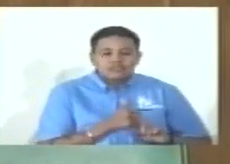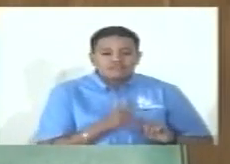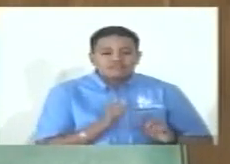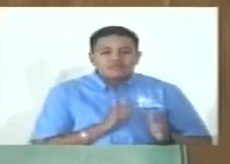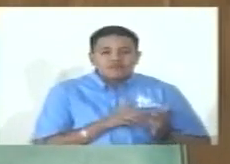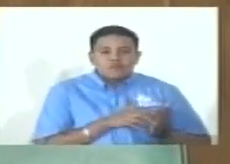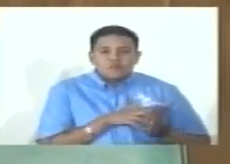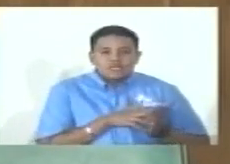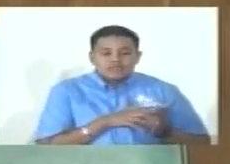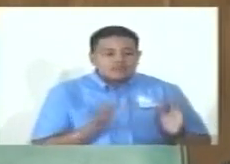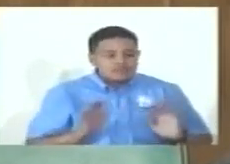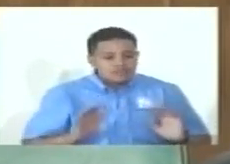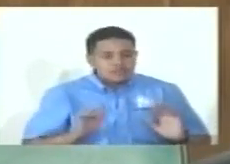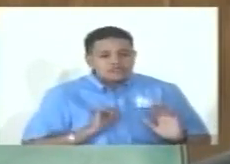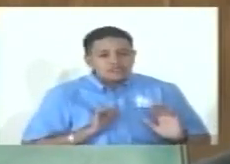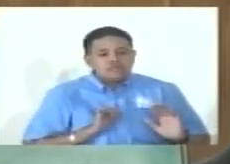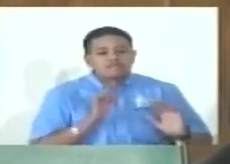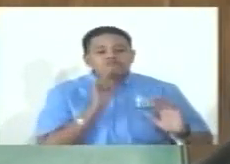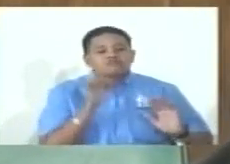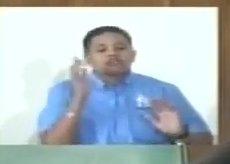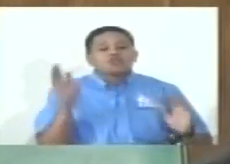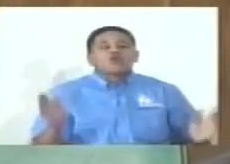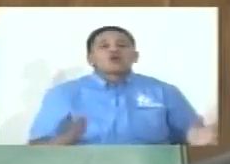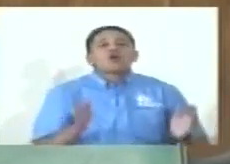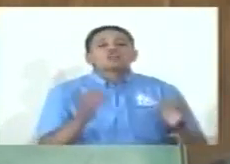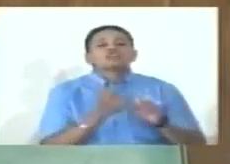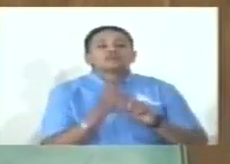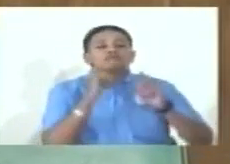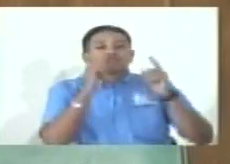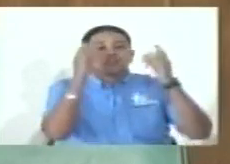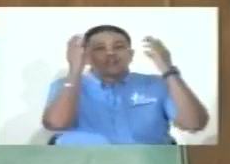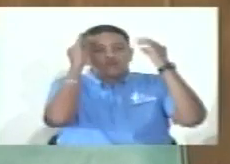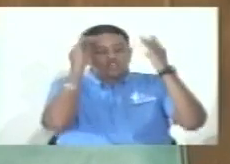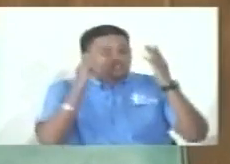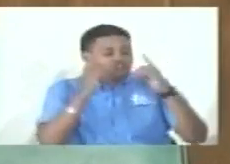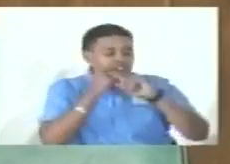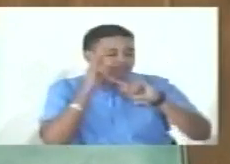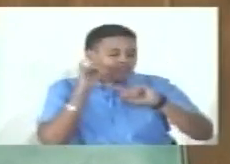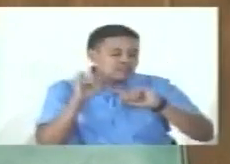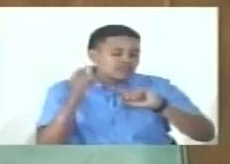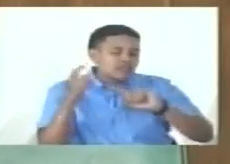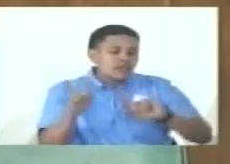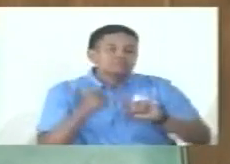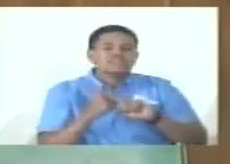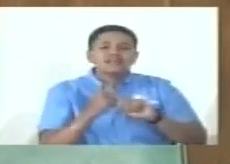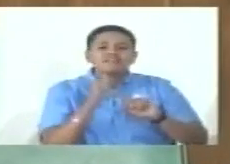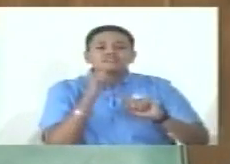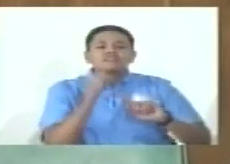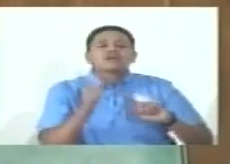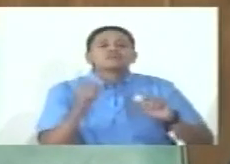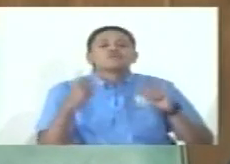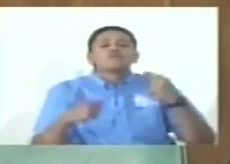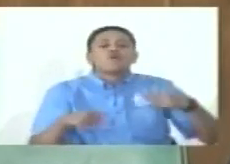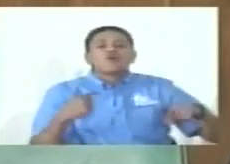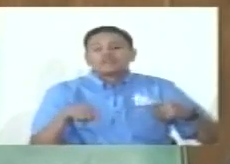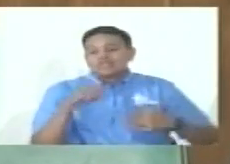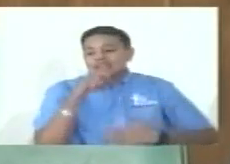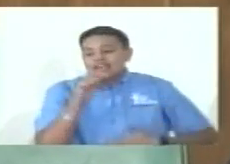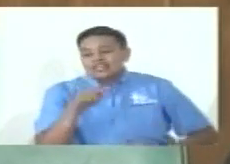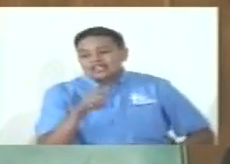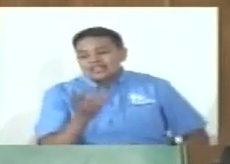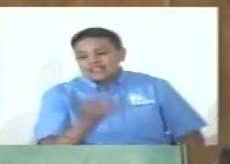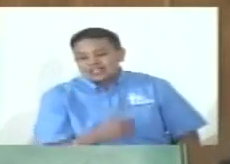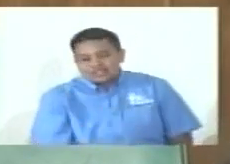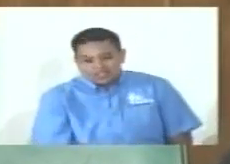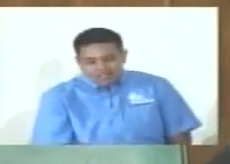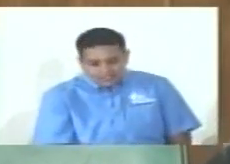weakest. And I therefore urge consideration for that. It's not a matter we need to quarrel about. It's about whether